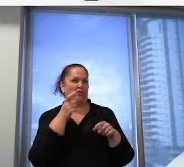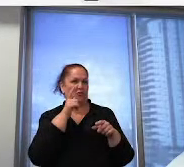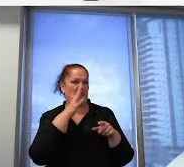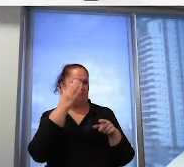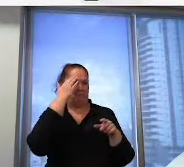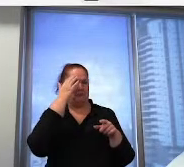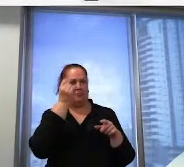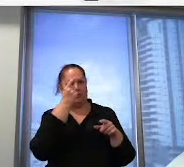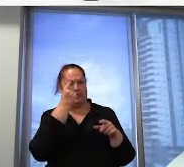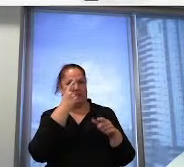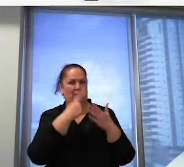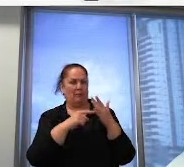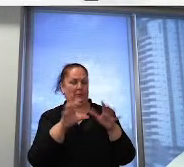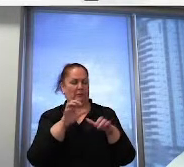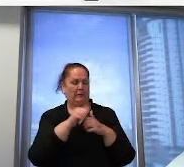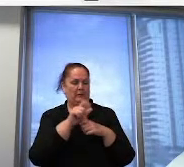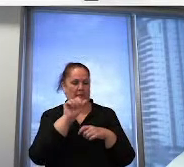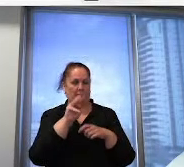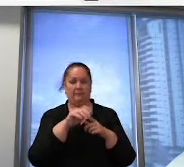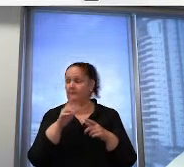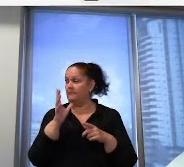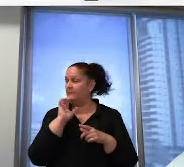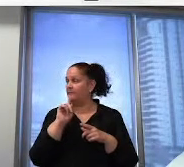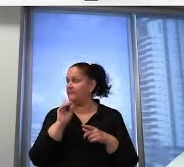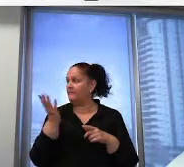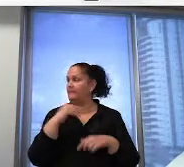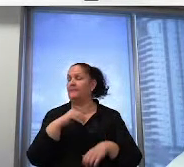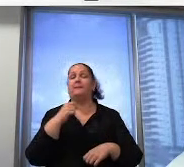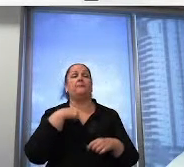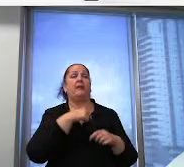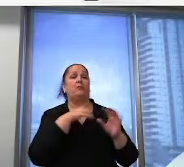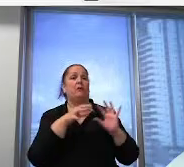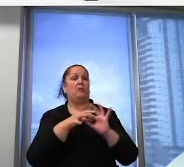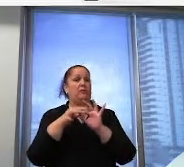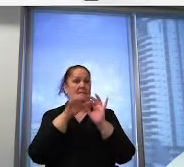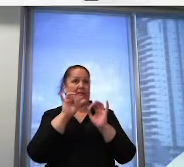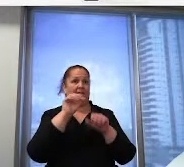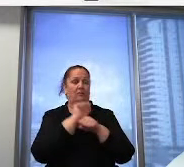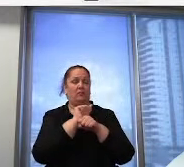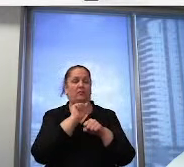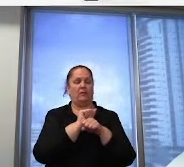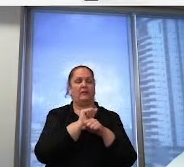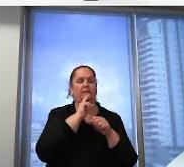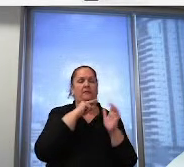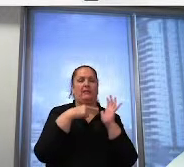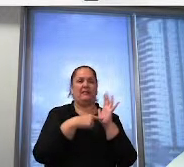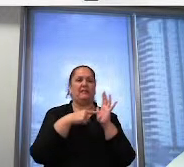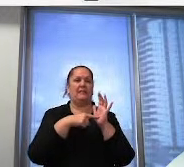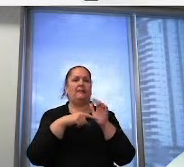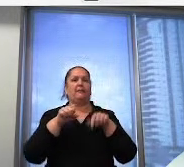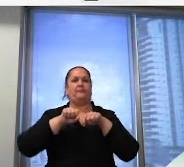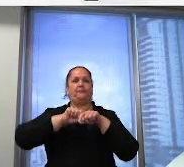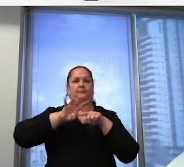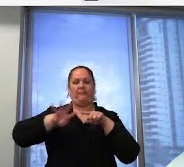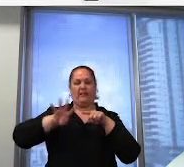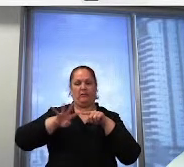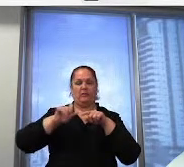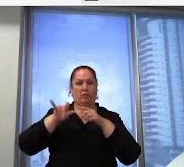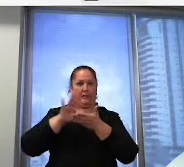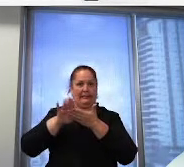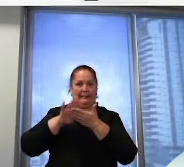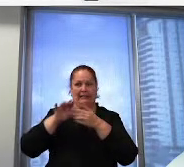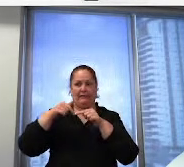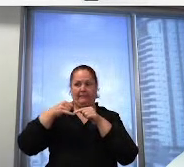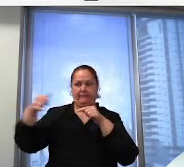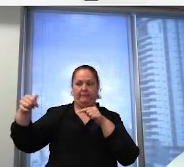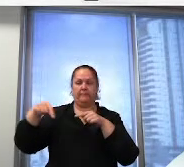just to give you a sense of what are we doing at Luma. Go ahead, sir. So we are coordinating this work, and I'll use an example of transmission right away that we're